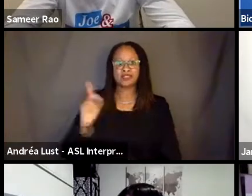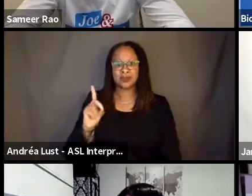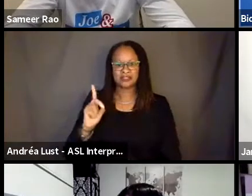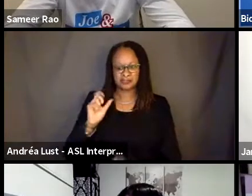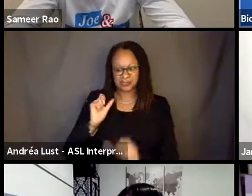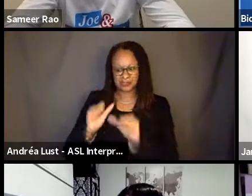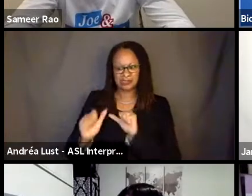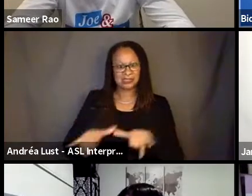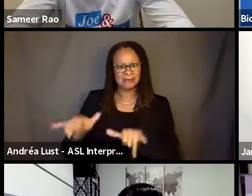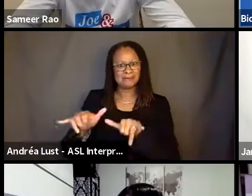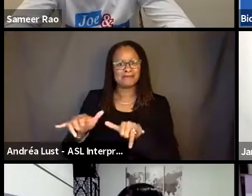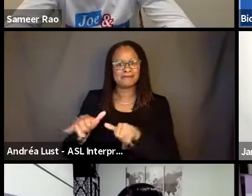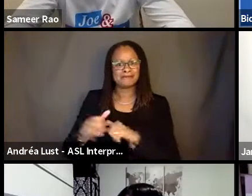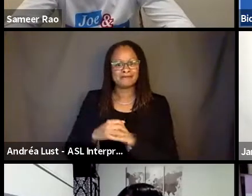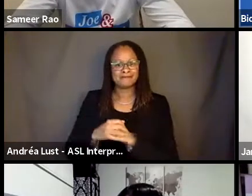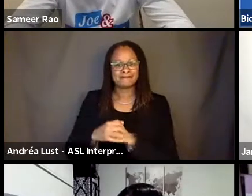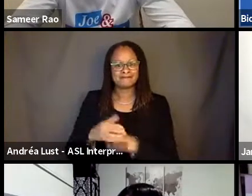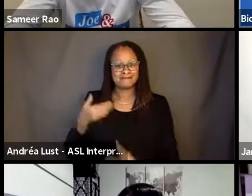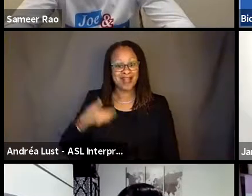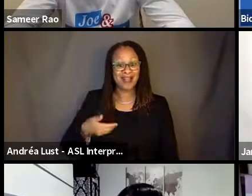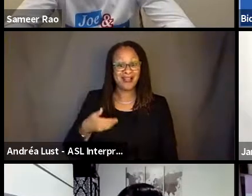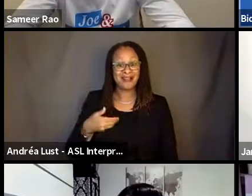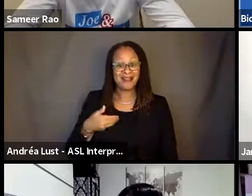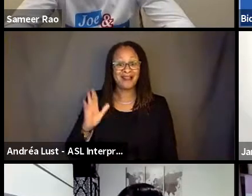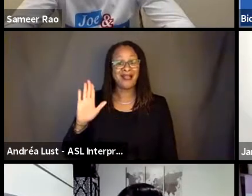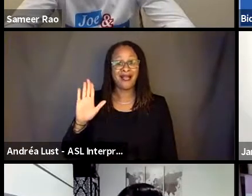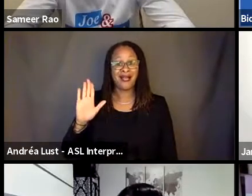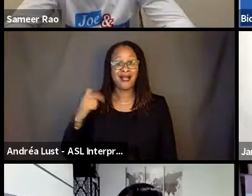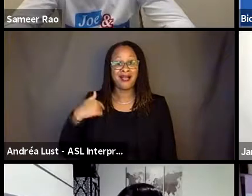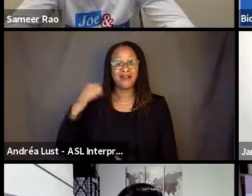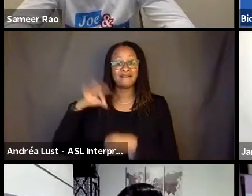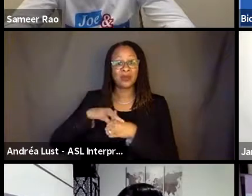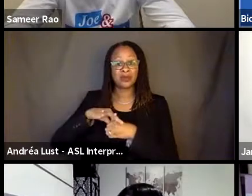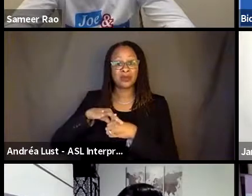intact? I voted.